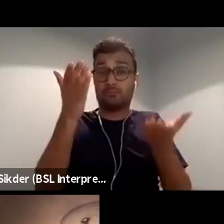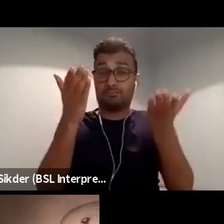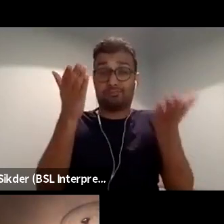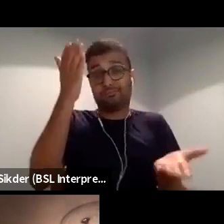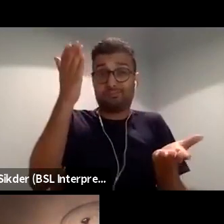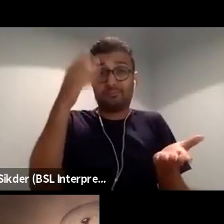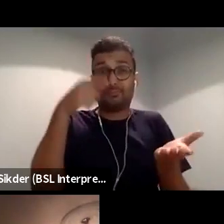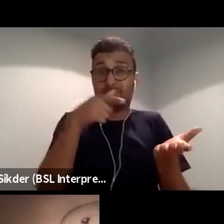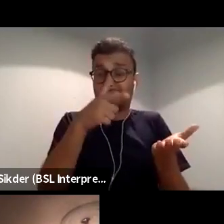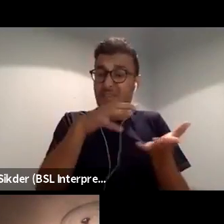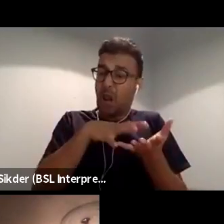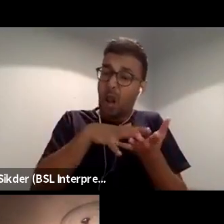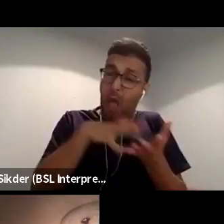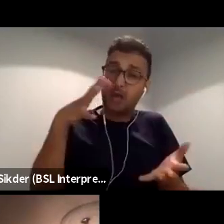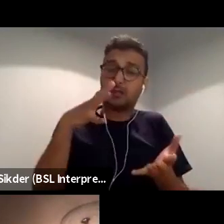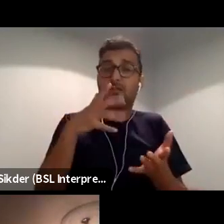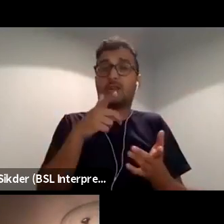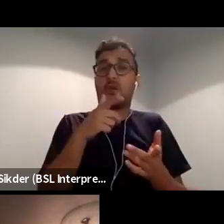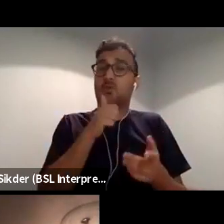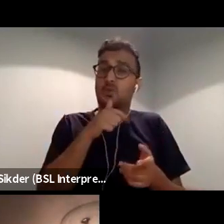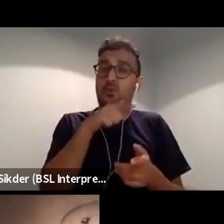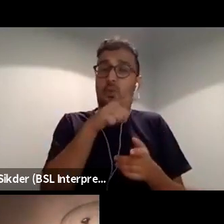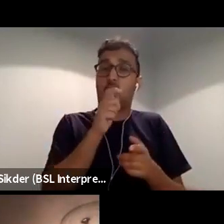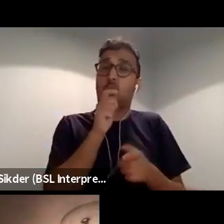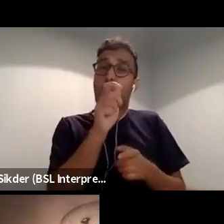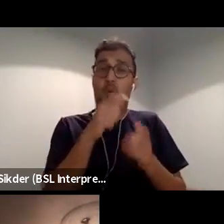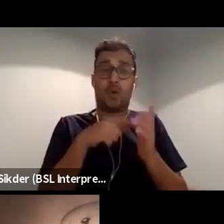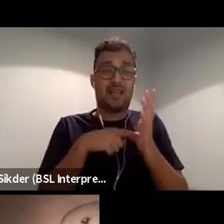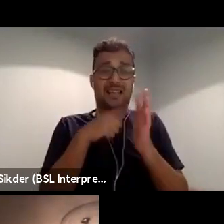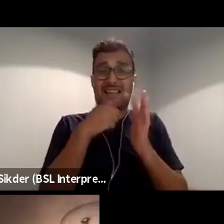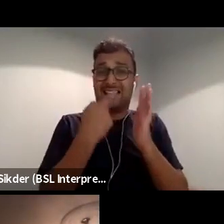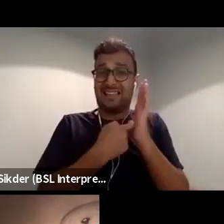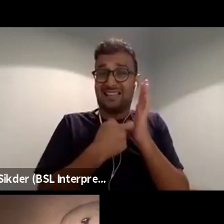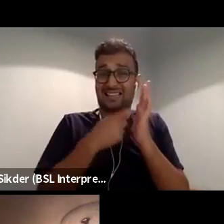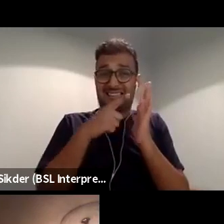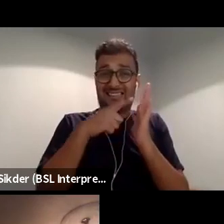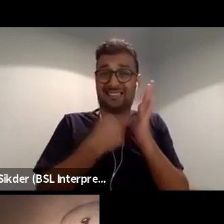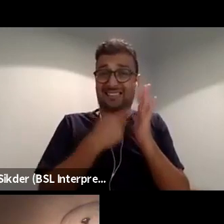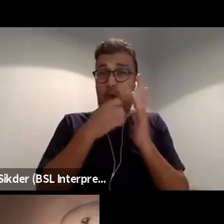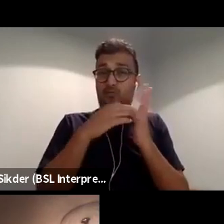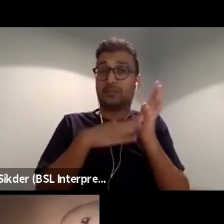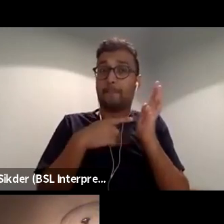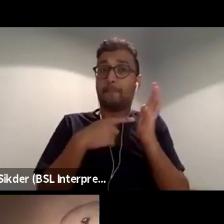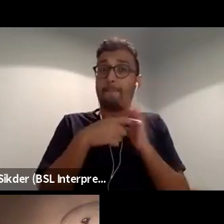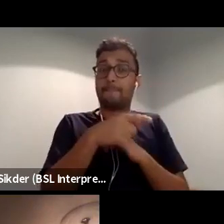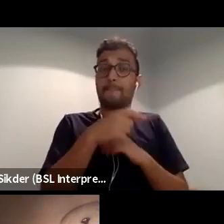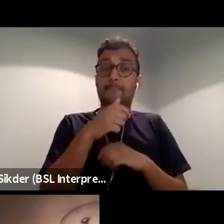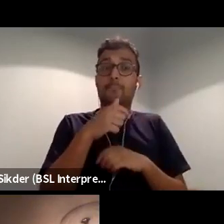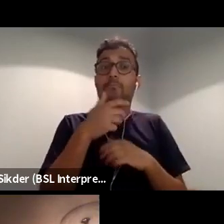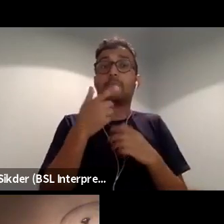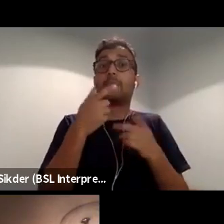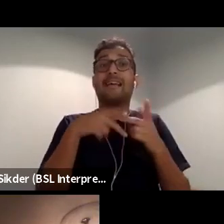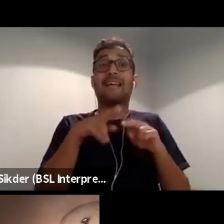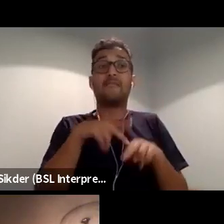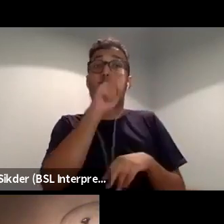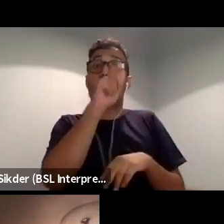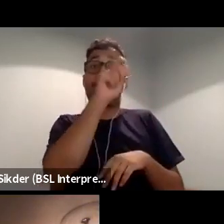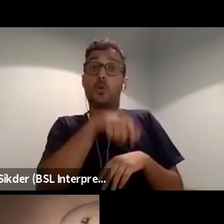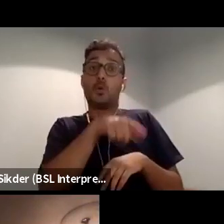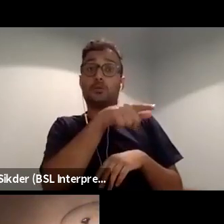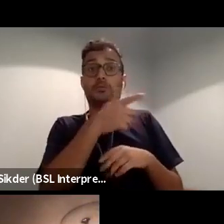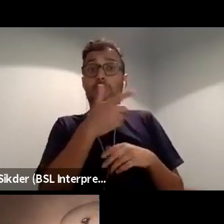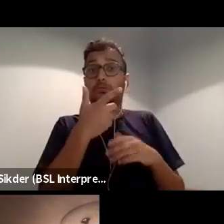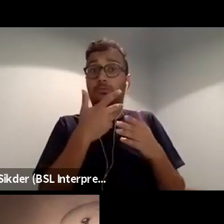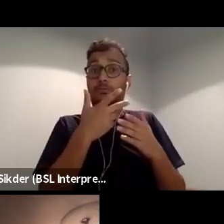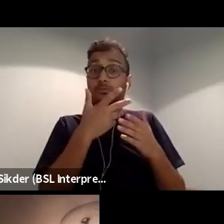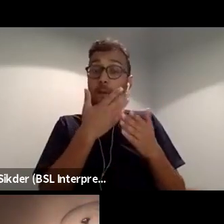word terrorism more frequently when, you know, the person is identified as being a